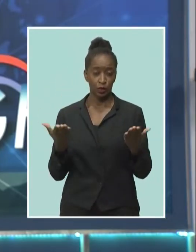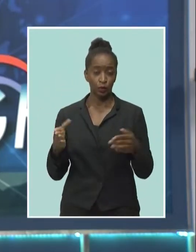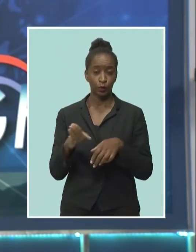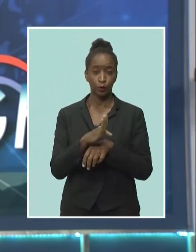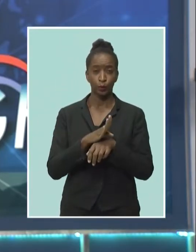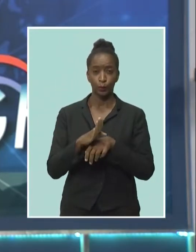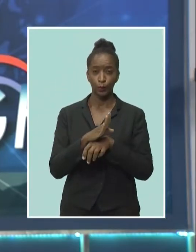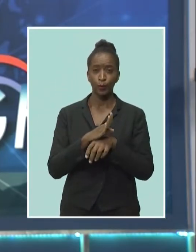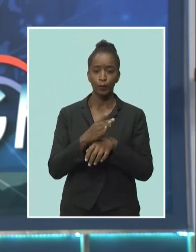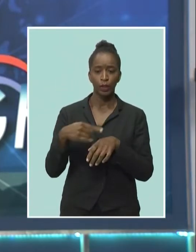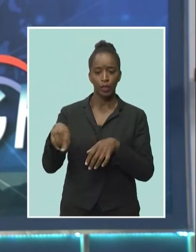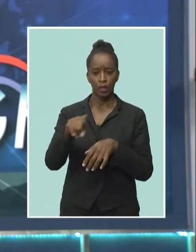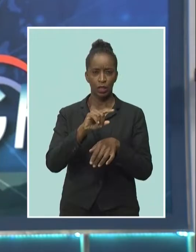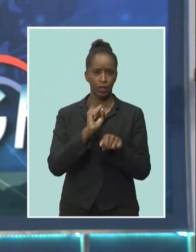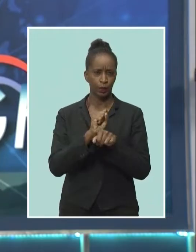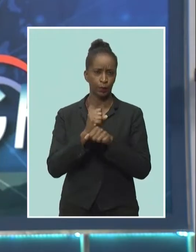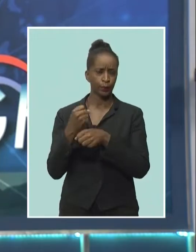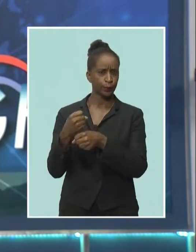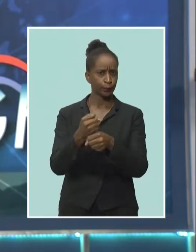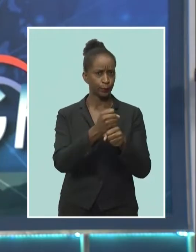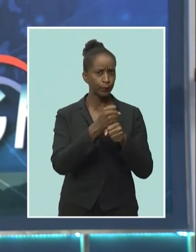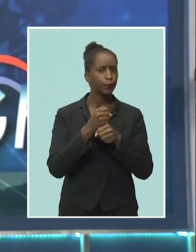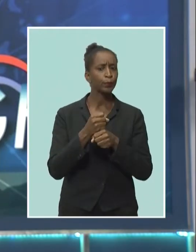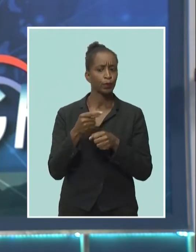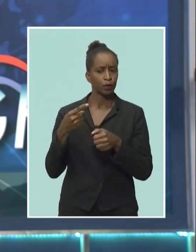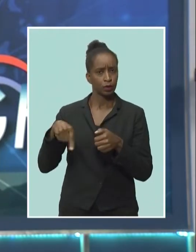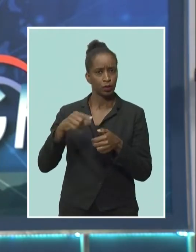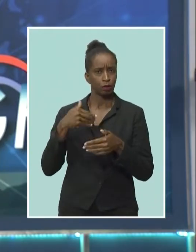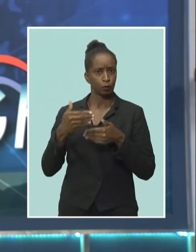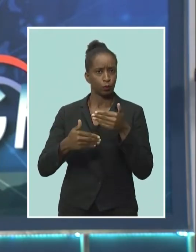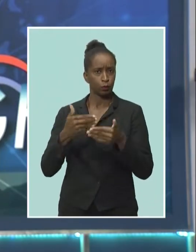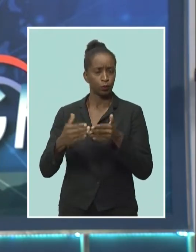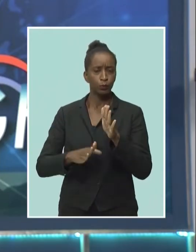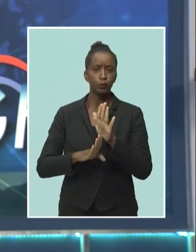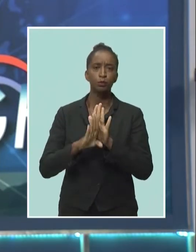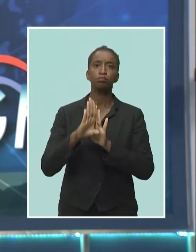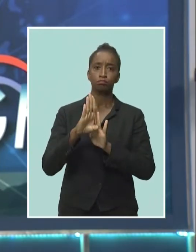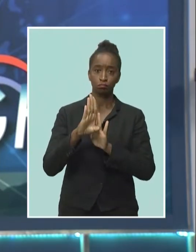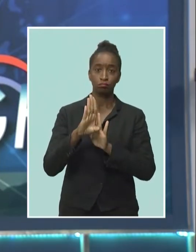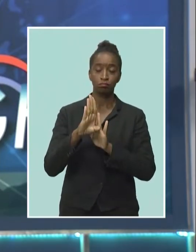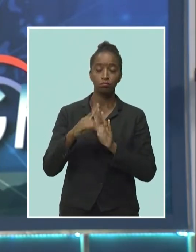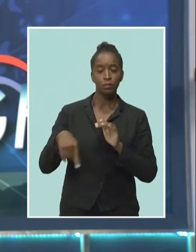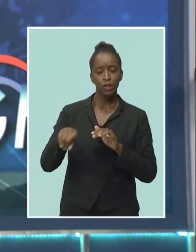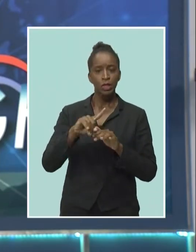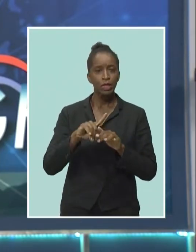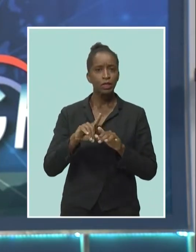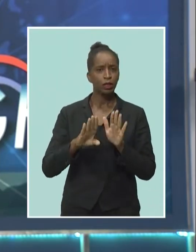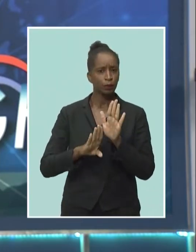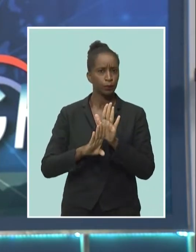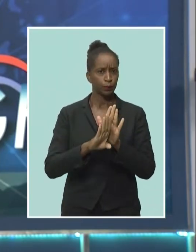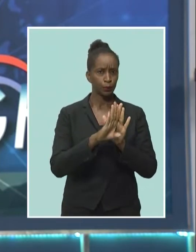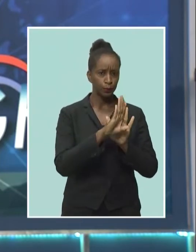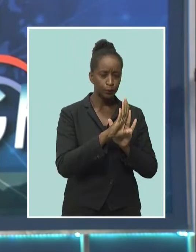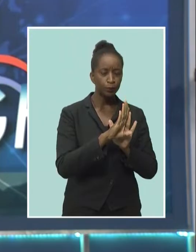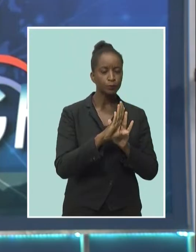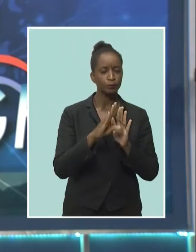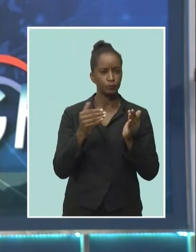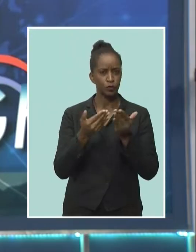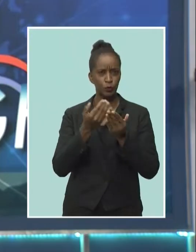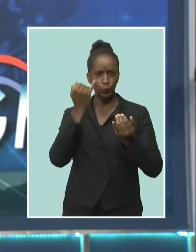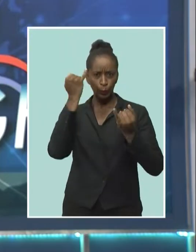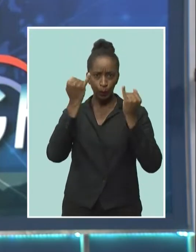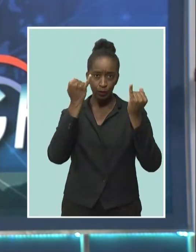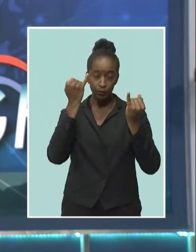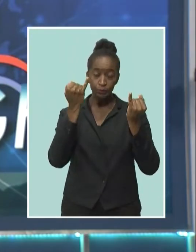is making great strides and continuing to show a knack for innovation, growth and export. She made the comment after touring the exhibits